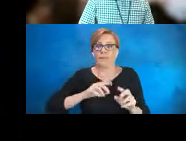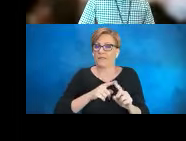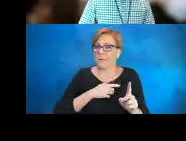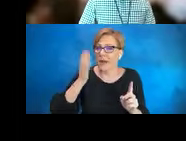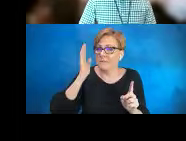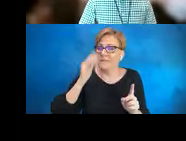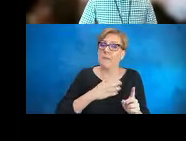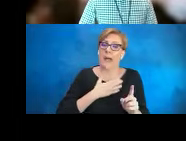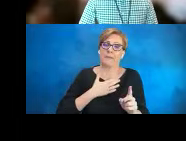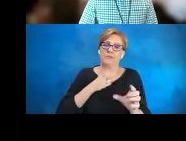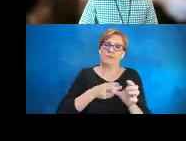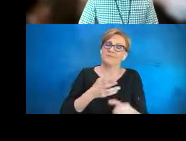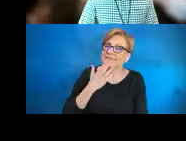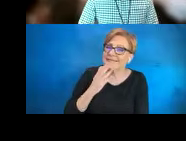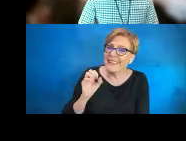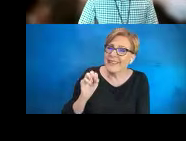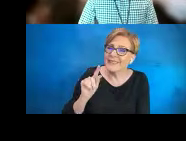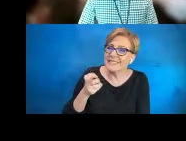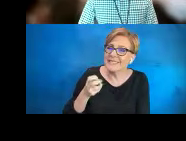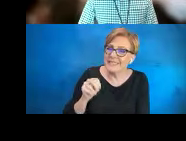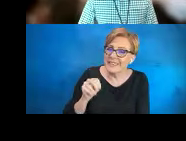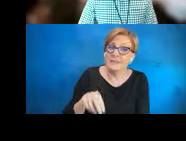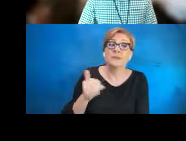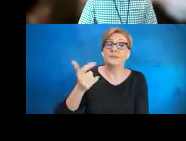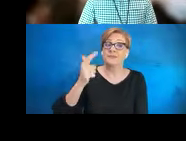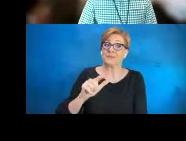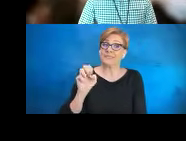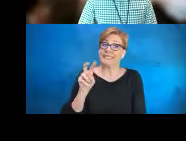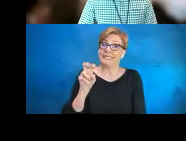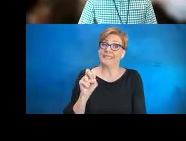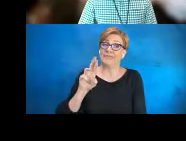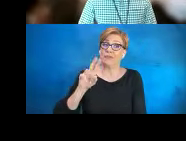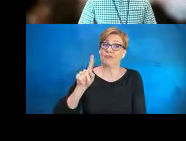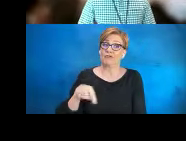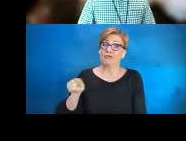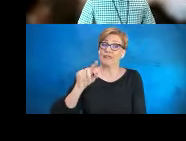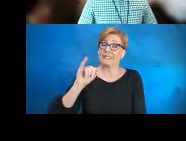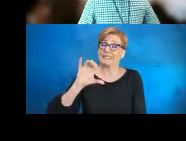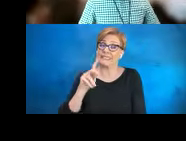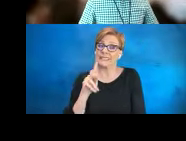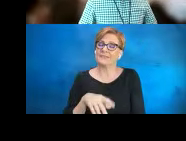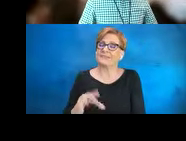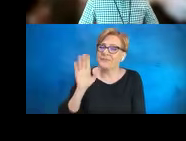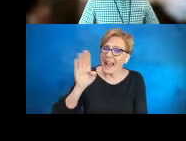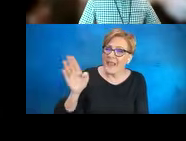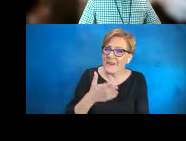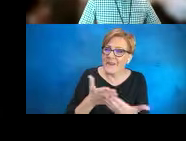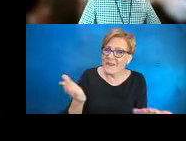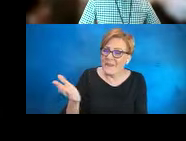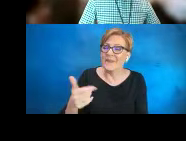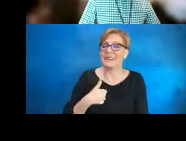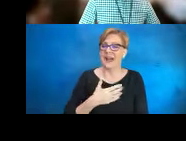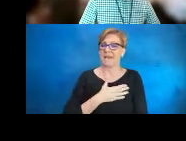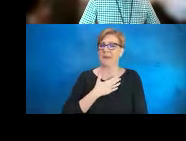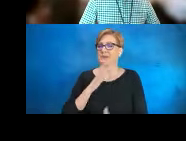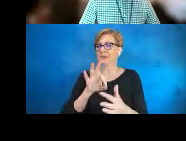really appreciate your participation. Next up is Eve Rutzik. Hi, everybody. I'm glad to be with you